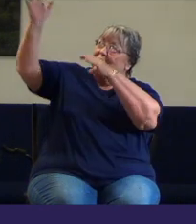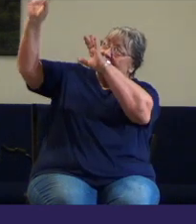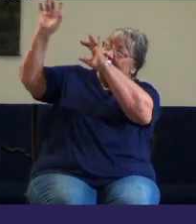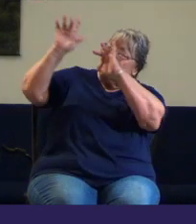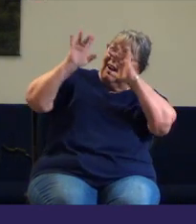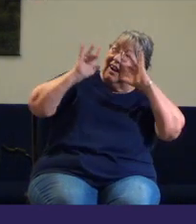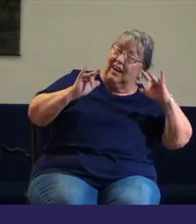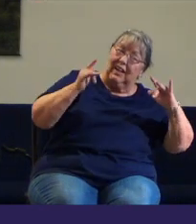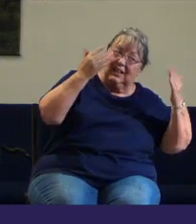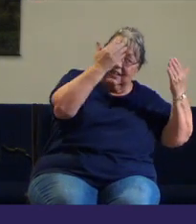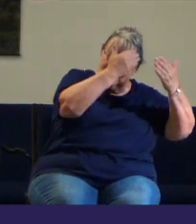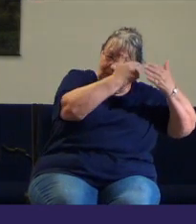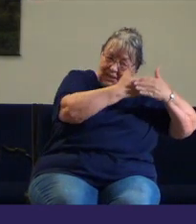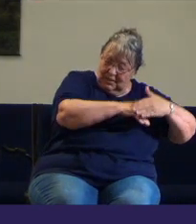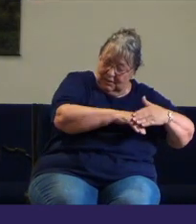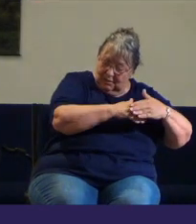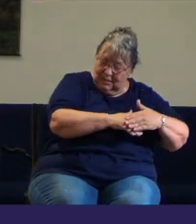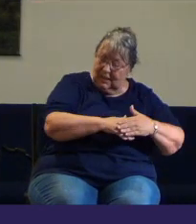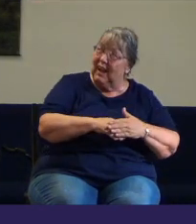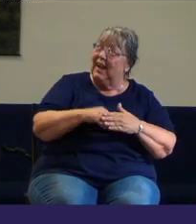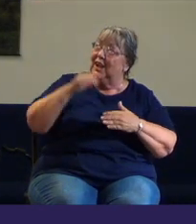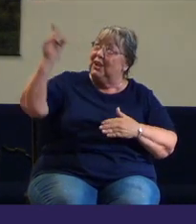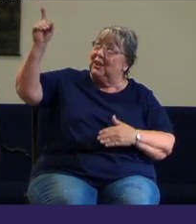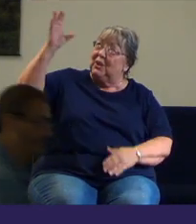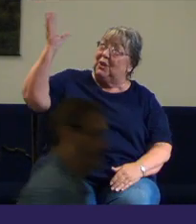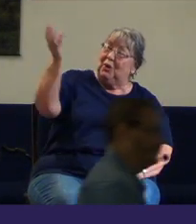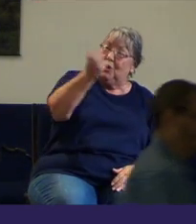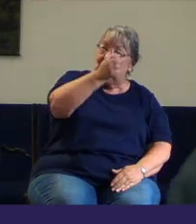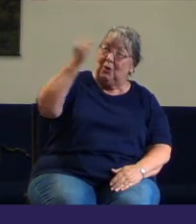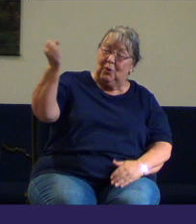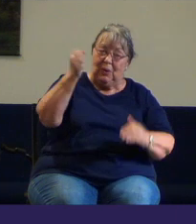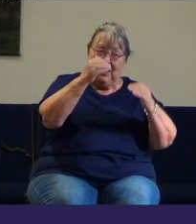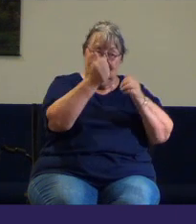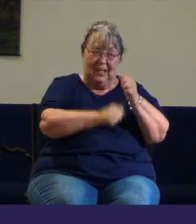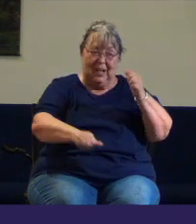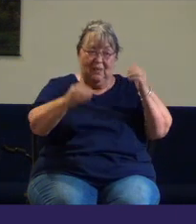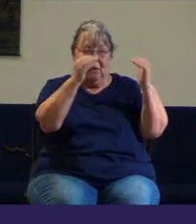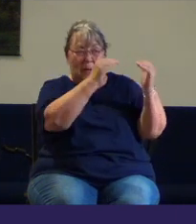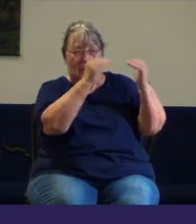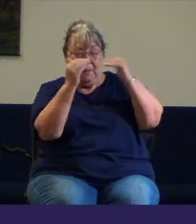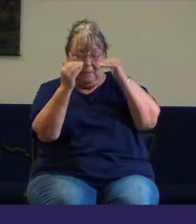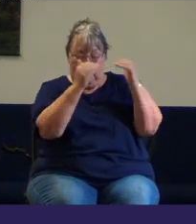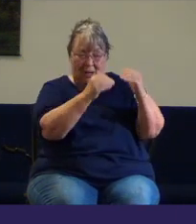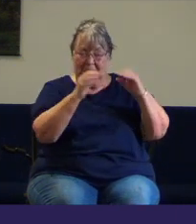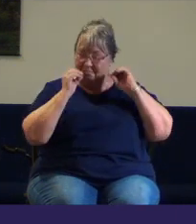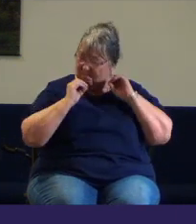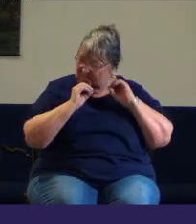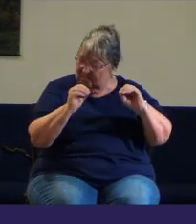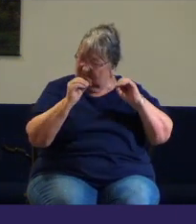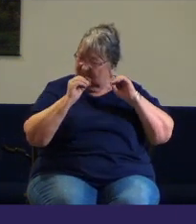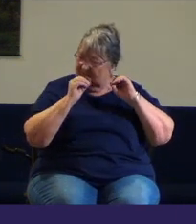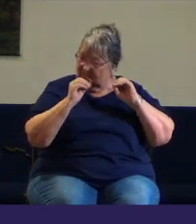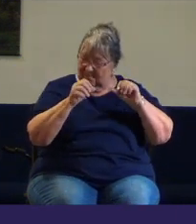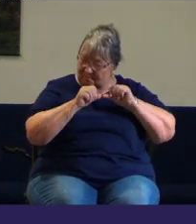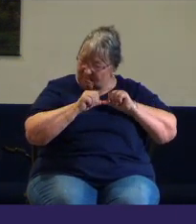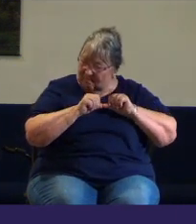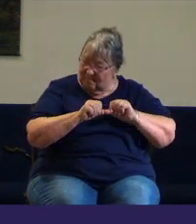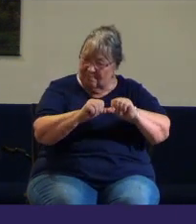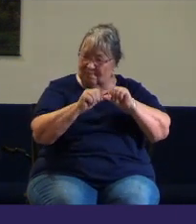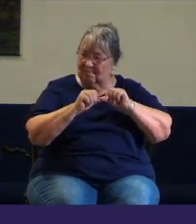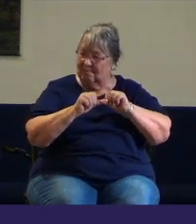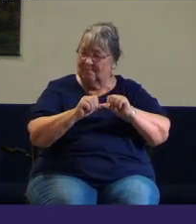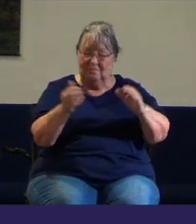the shadows, you win every battle. Nothing can stand against